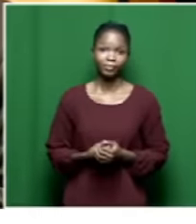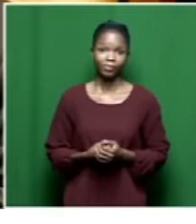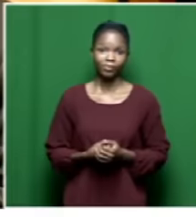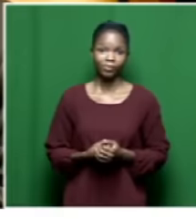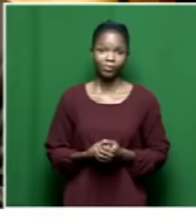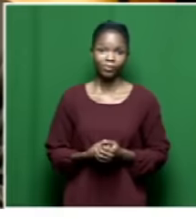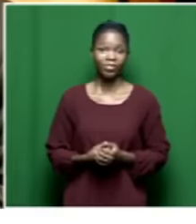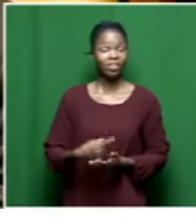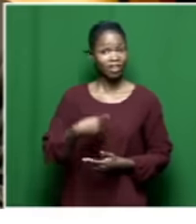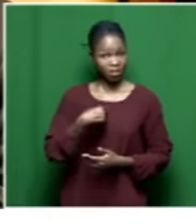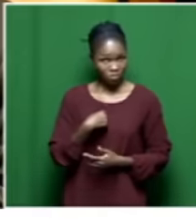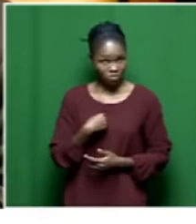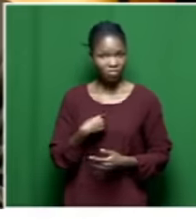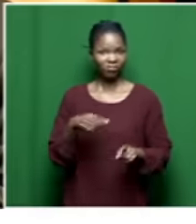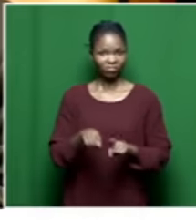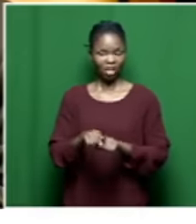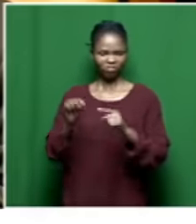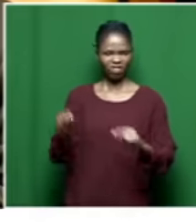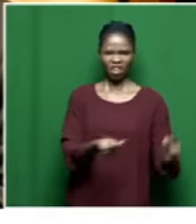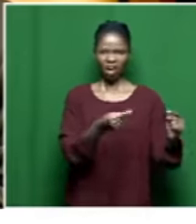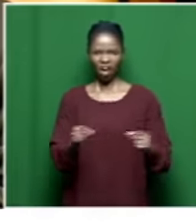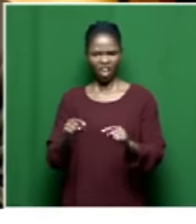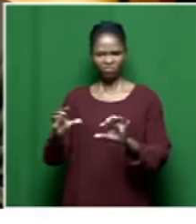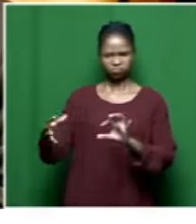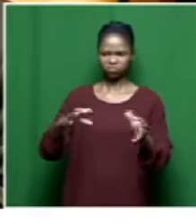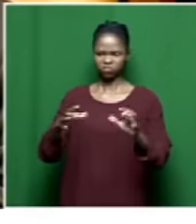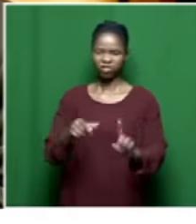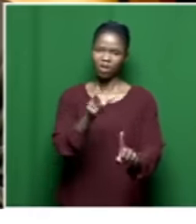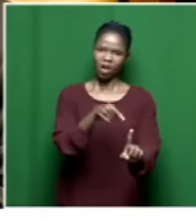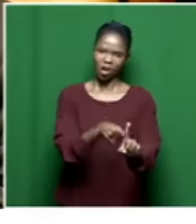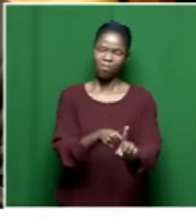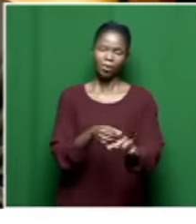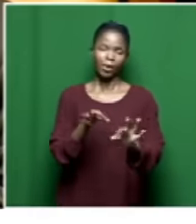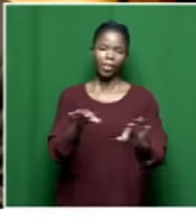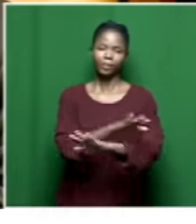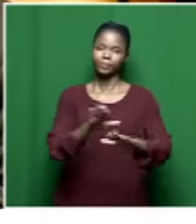I am not going to go on and on the matter of former President de Klerk.